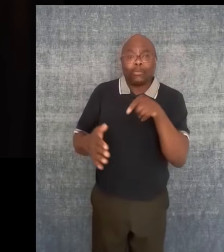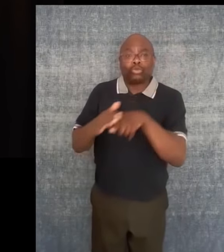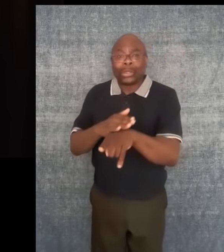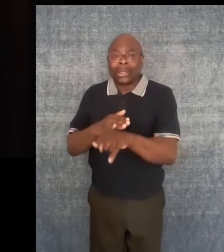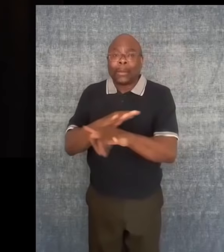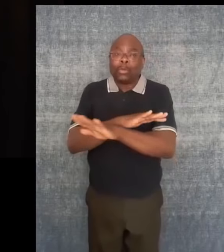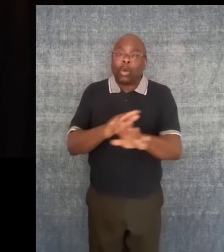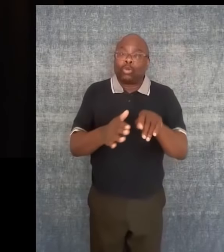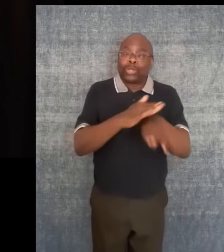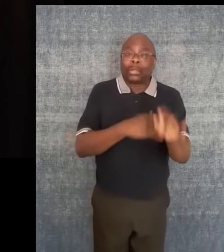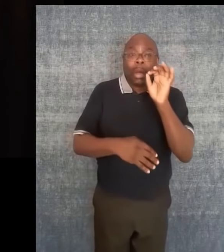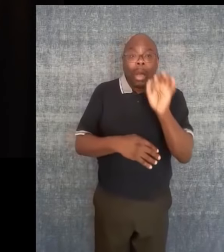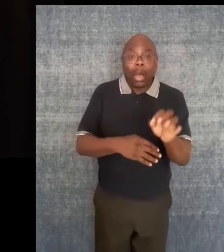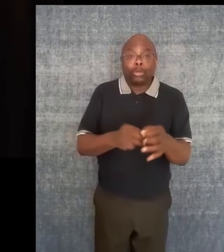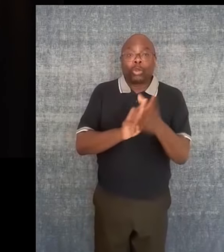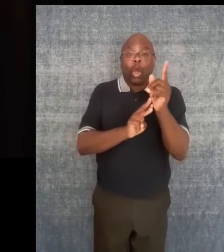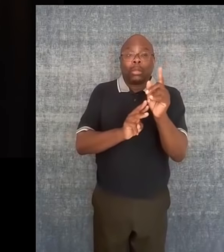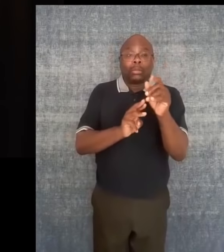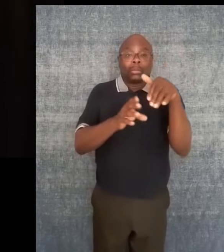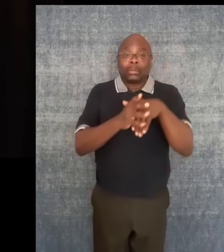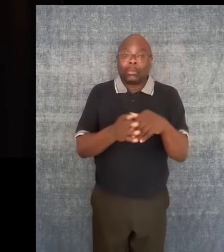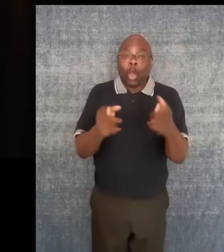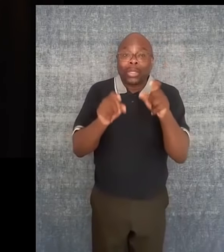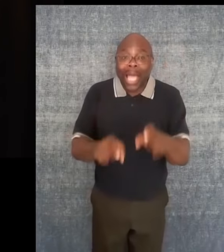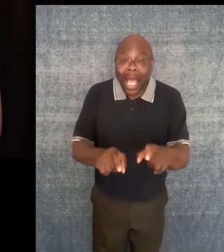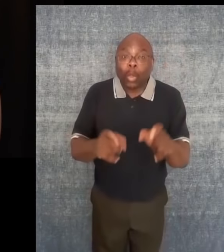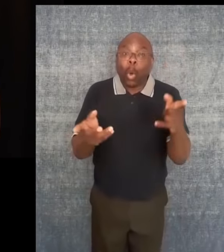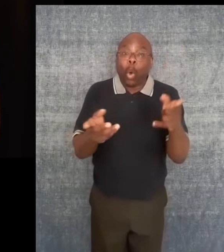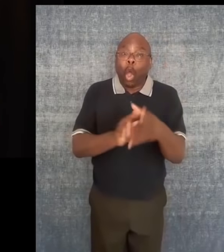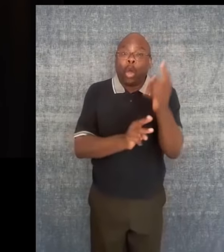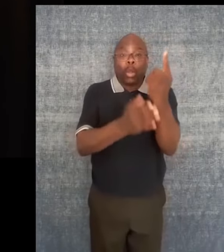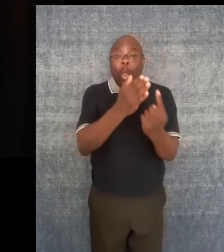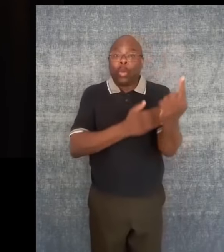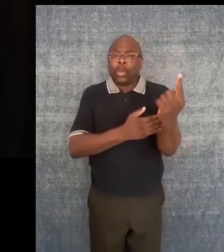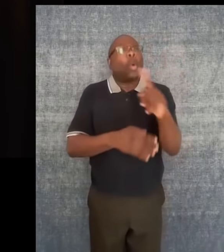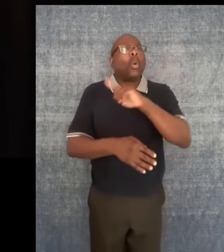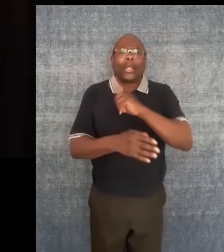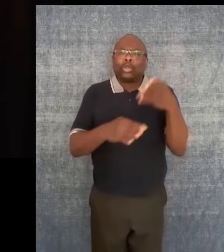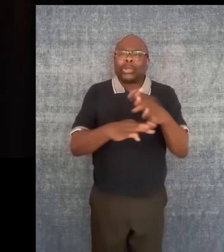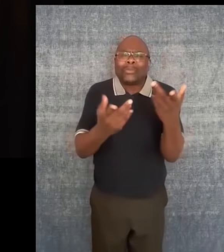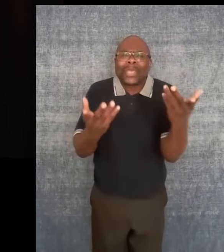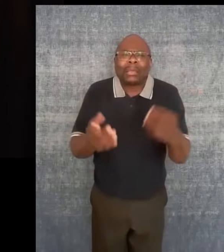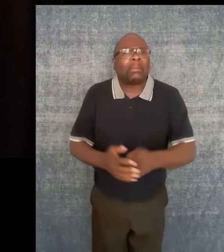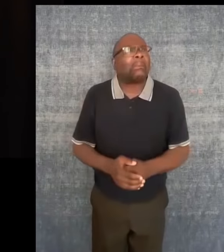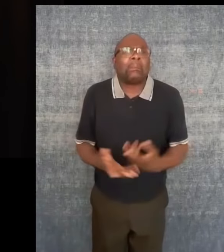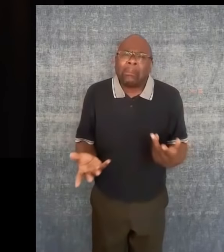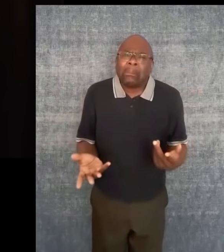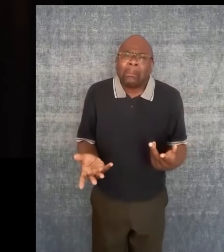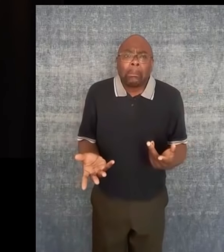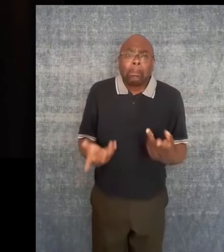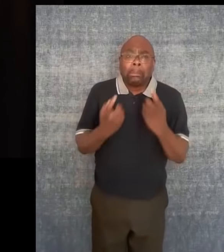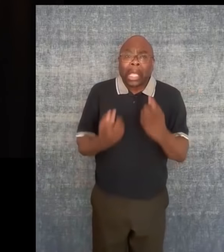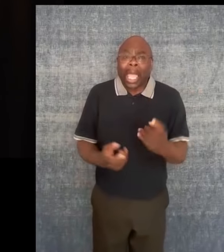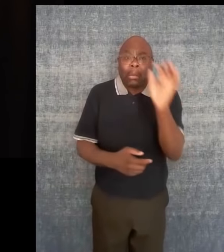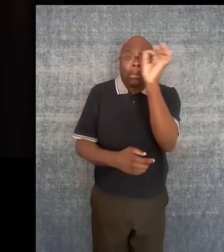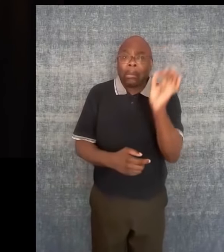non-Christians. Is he in lockdown? Is he in quarantine? Why doesn't he act? Doesn't he